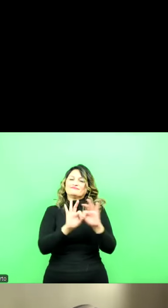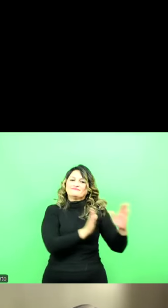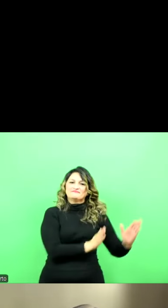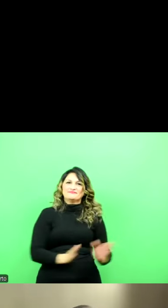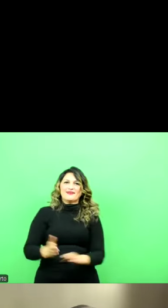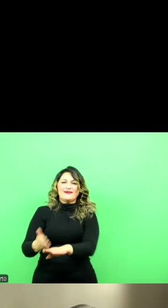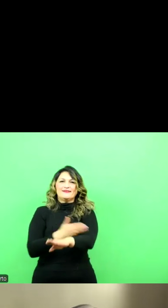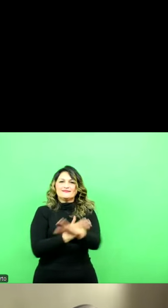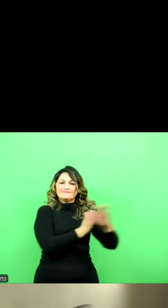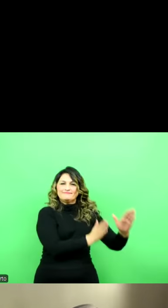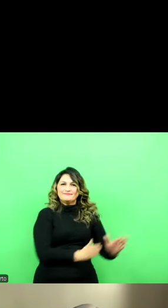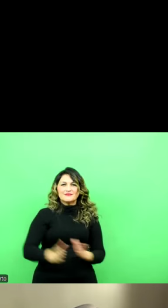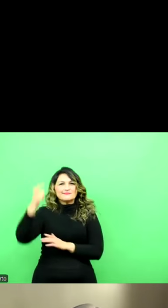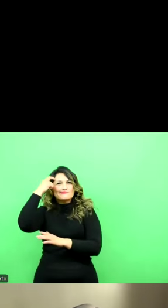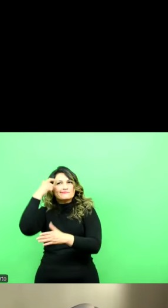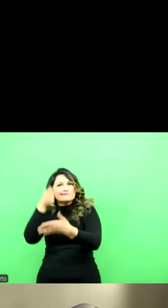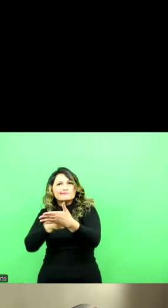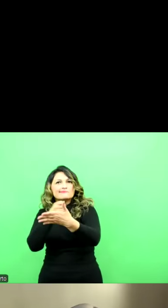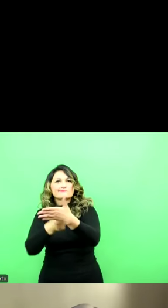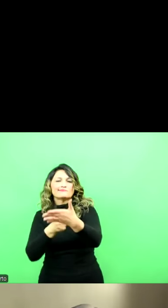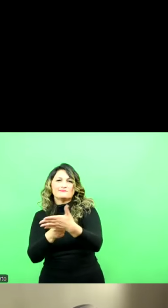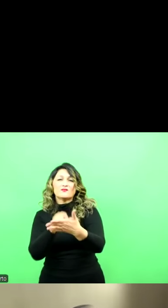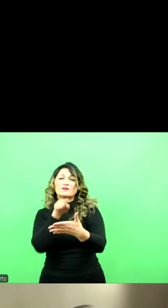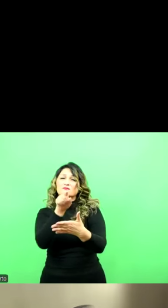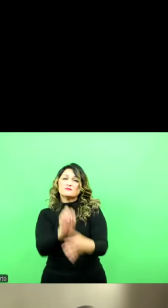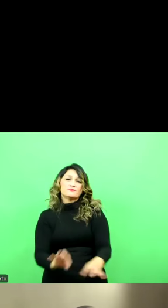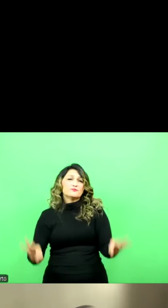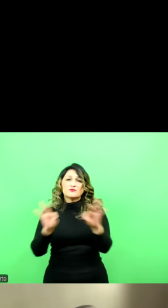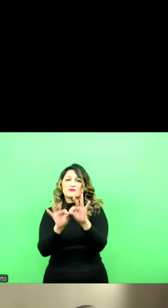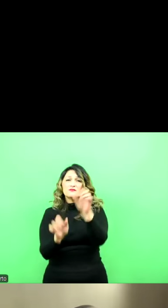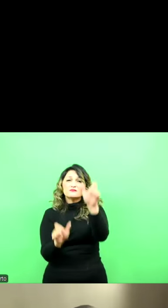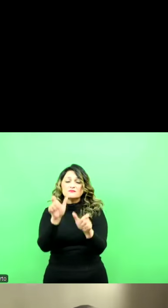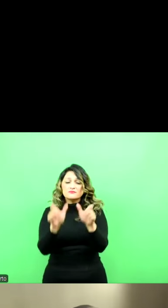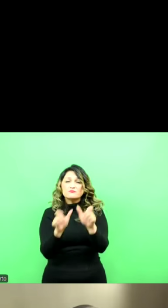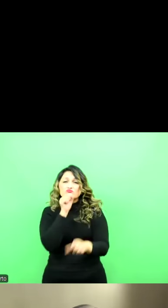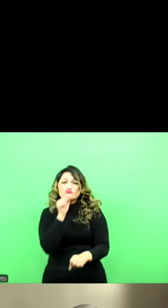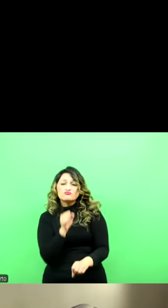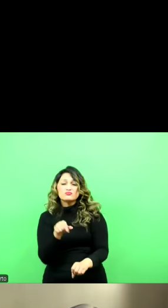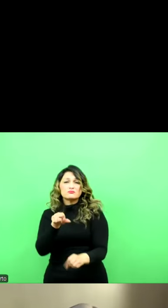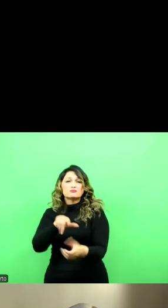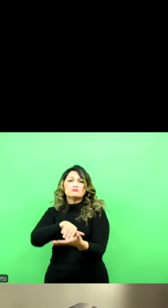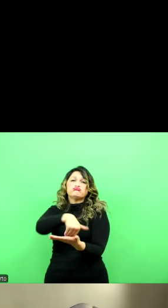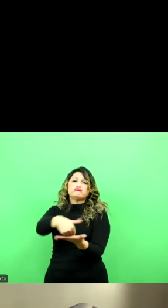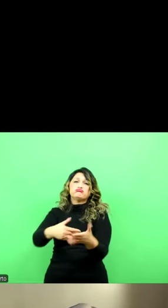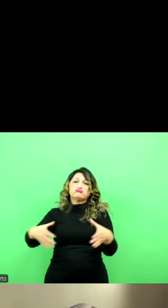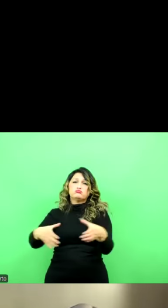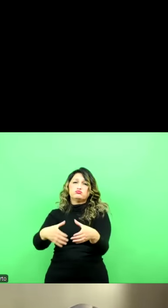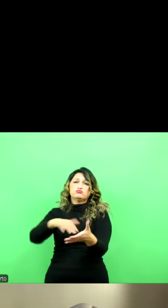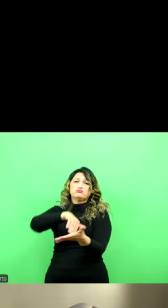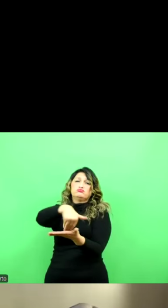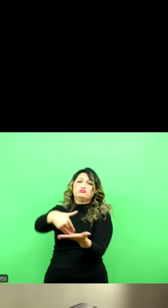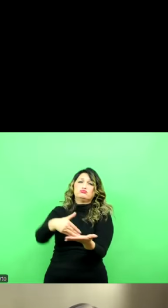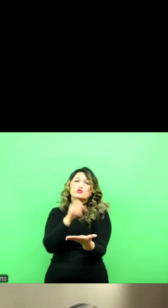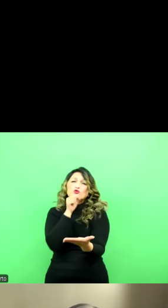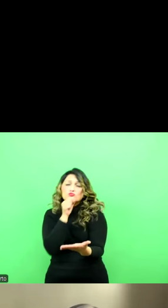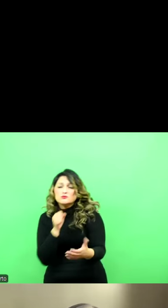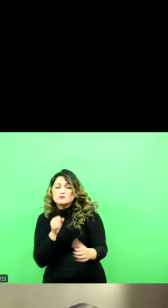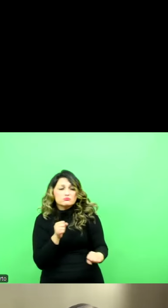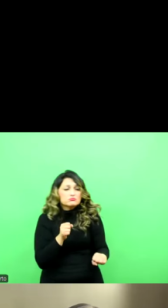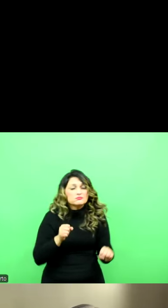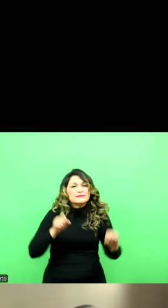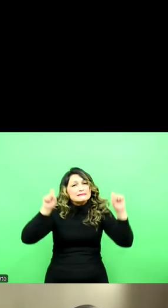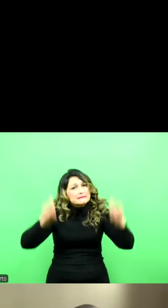inherently vulnerable and that there is no positive aspects of being a senior or older person in